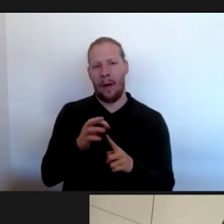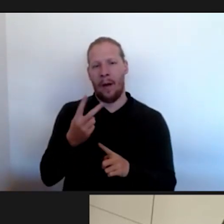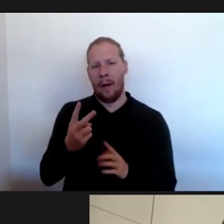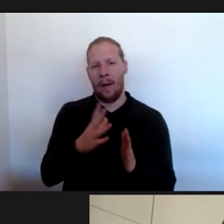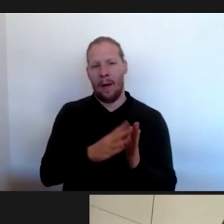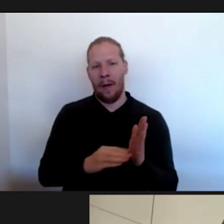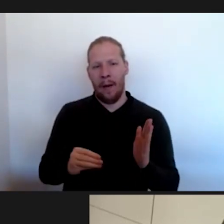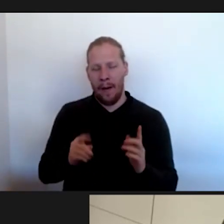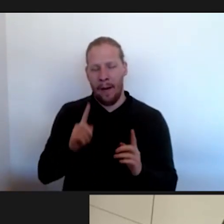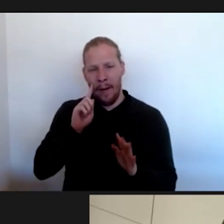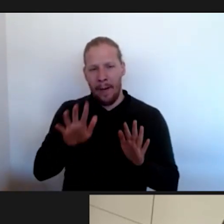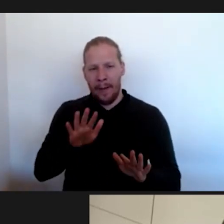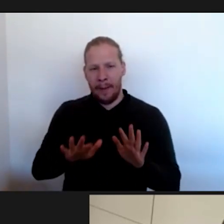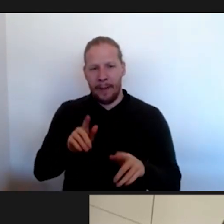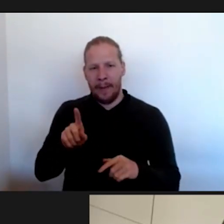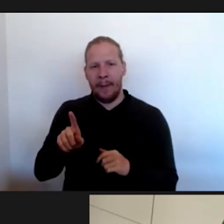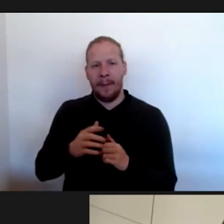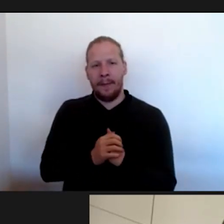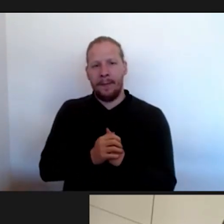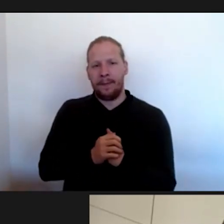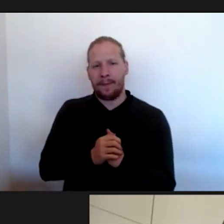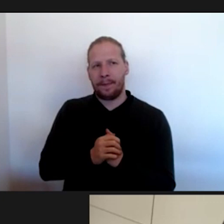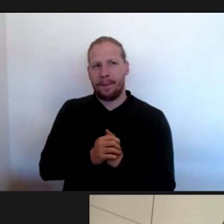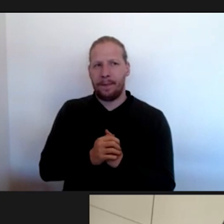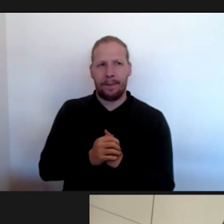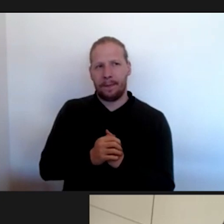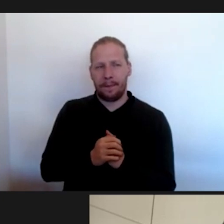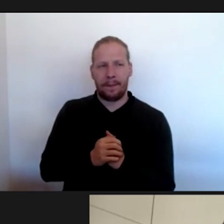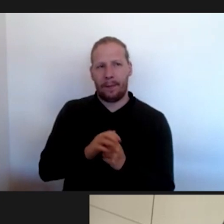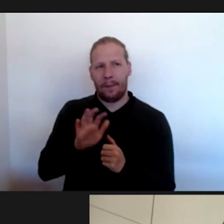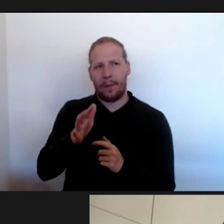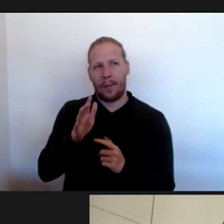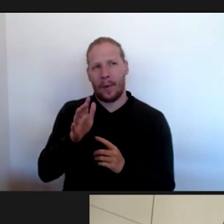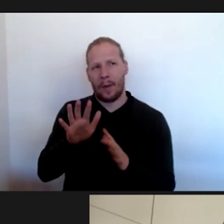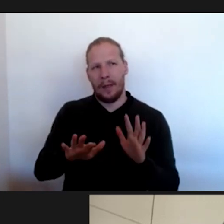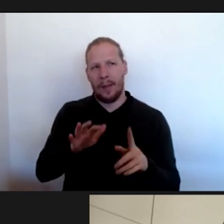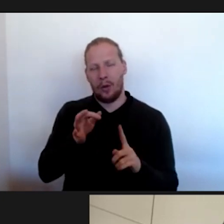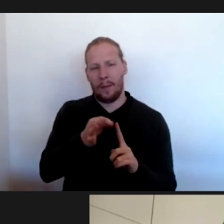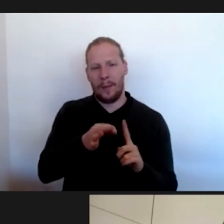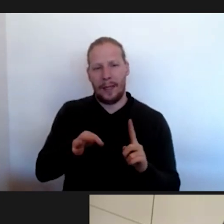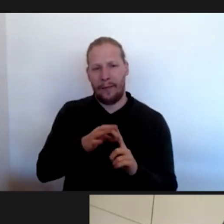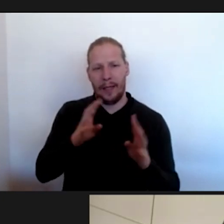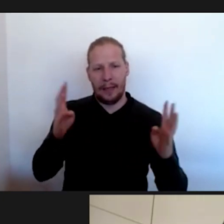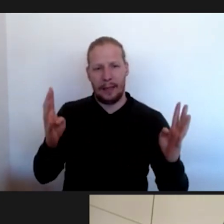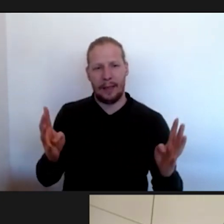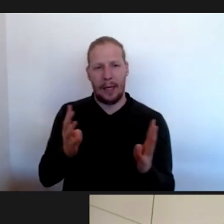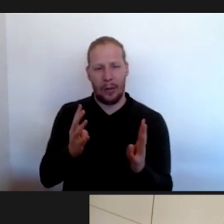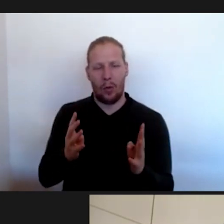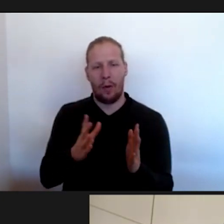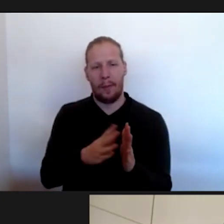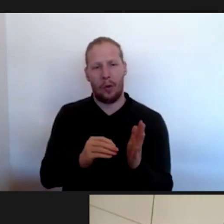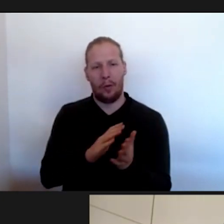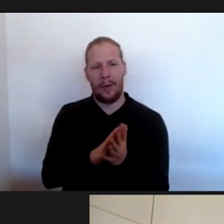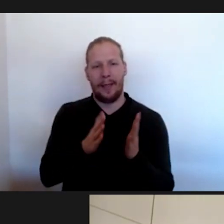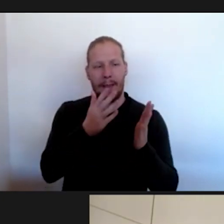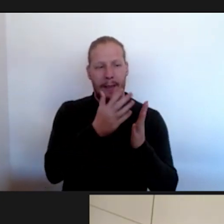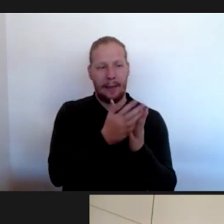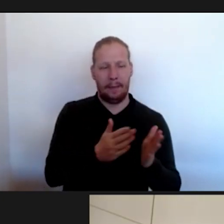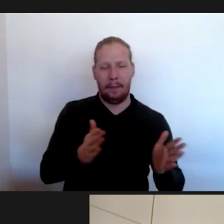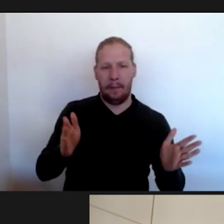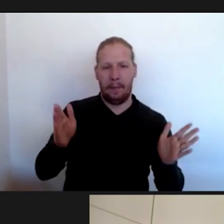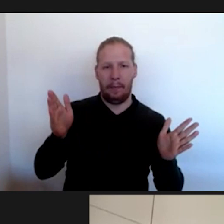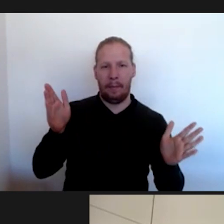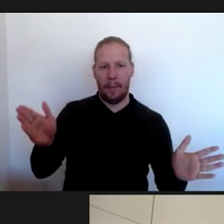to the maybe Pacifica Talanoa model, where you are, so there's a spectrum when you engage